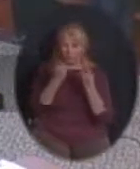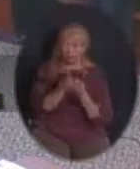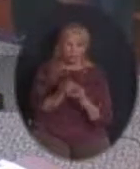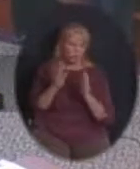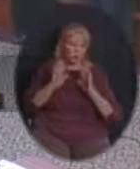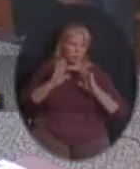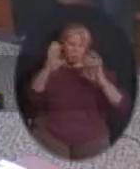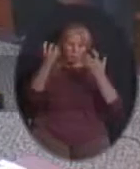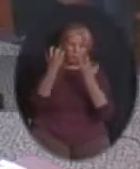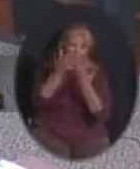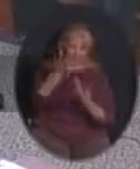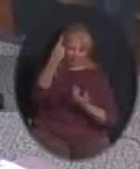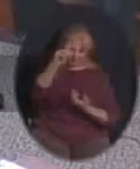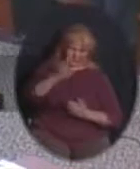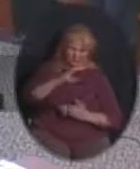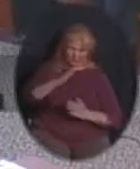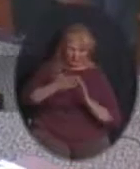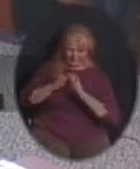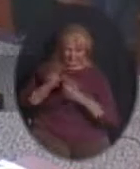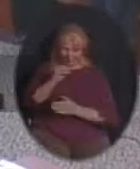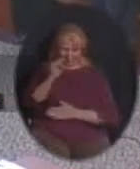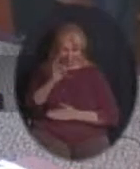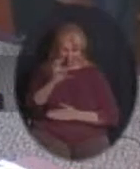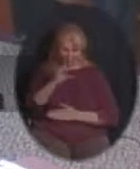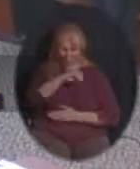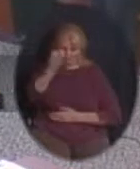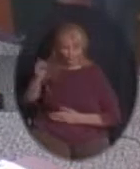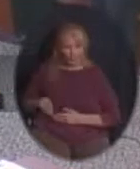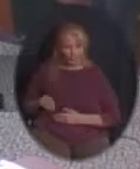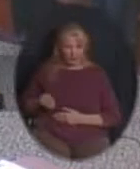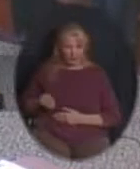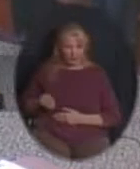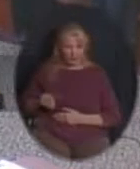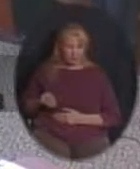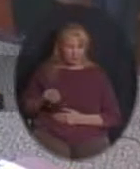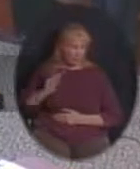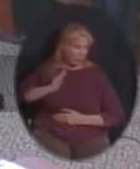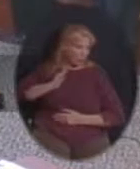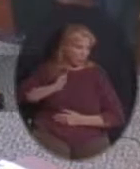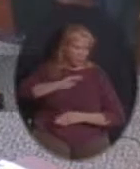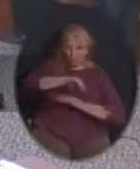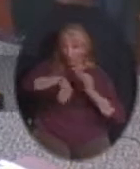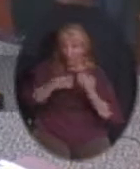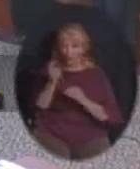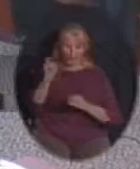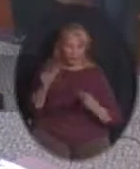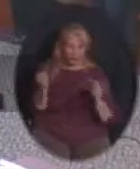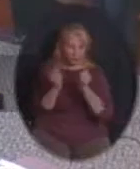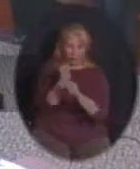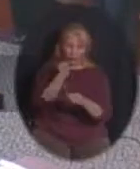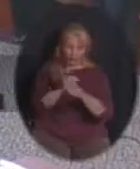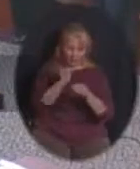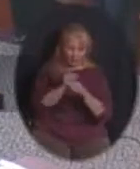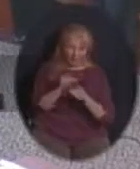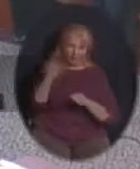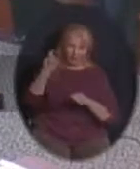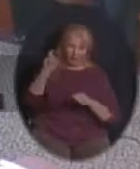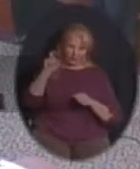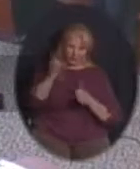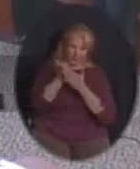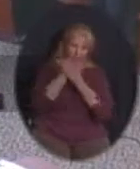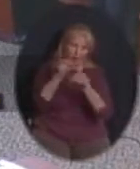takes all of us working together to continue to move this forward, this community forward, to be the best that it can. So thank you very, very much.